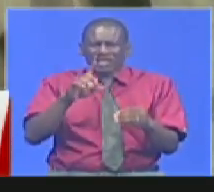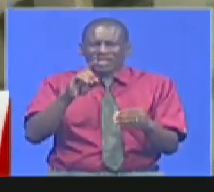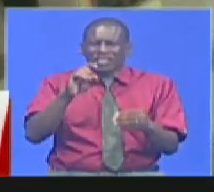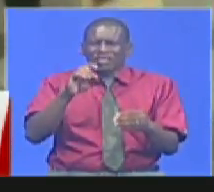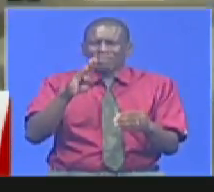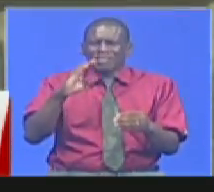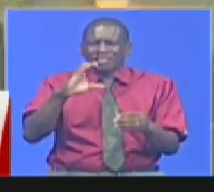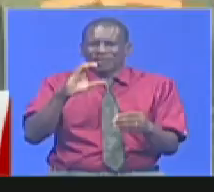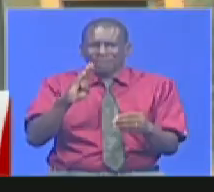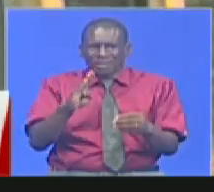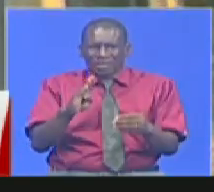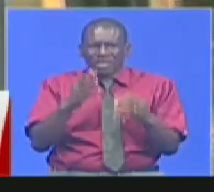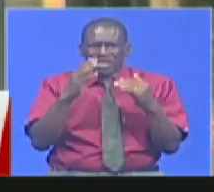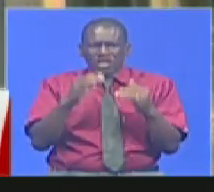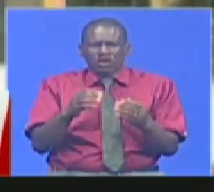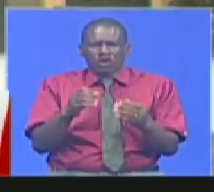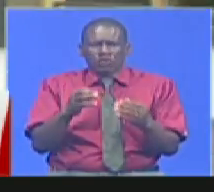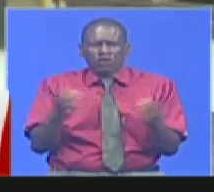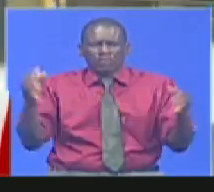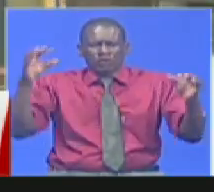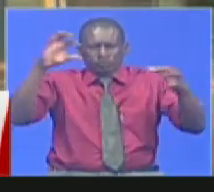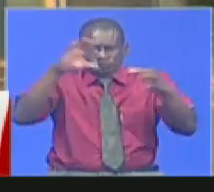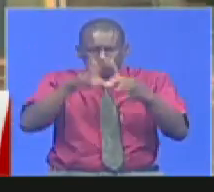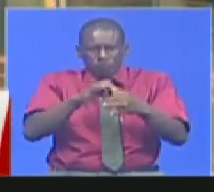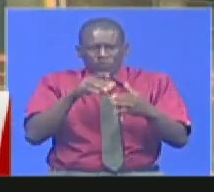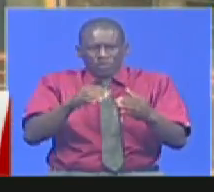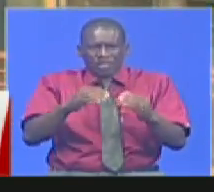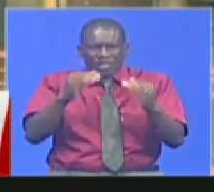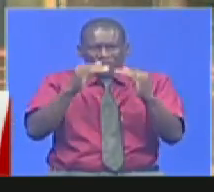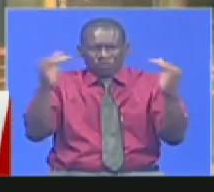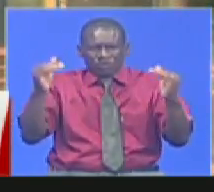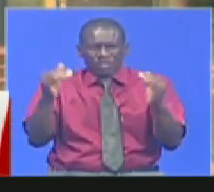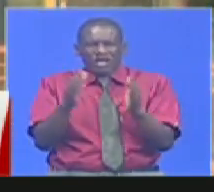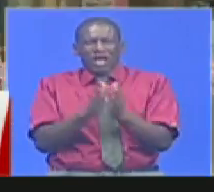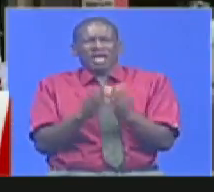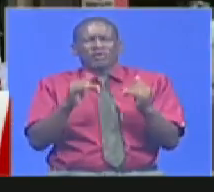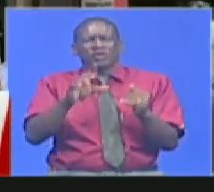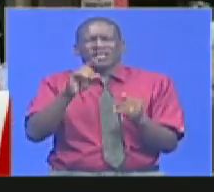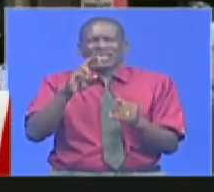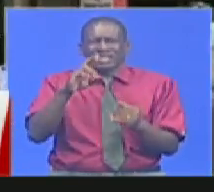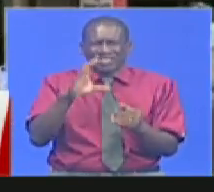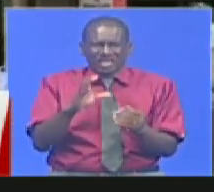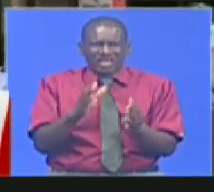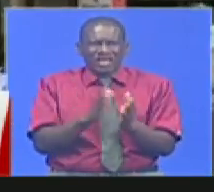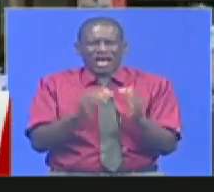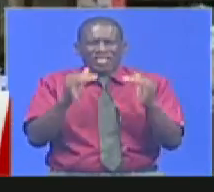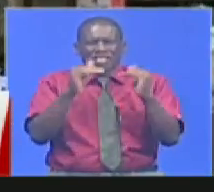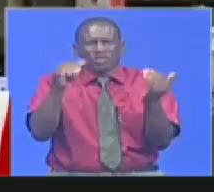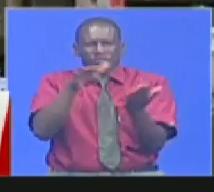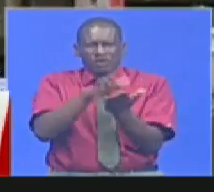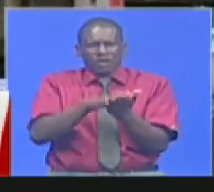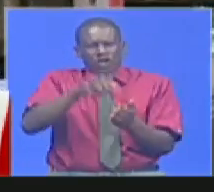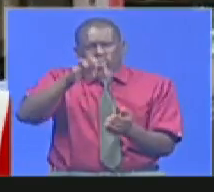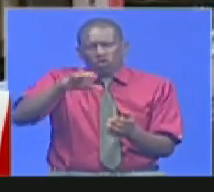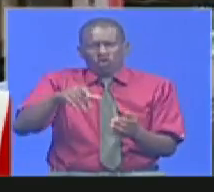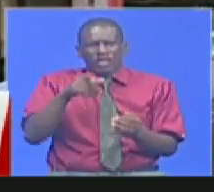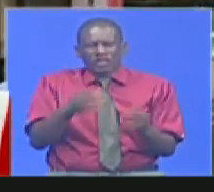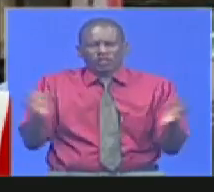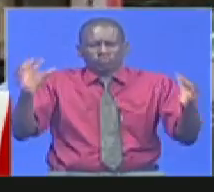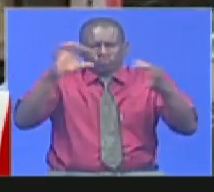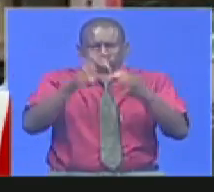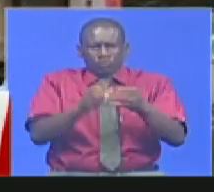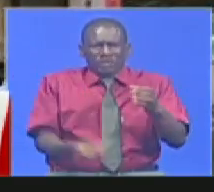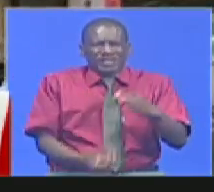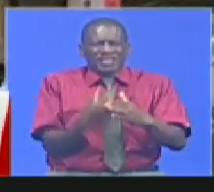will be amalgamated with that of Equity's existing banking subsidiary in DRC at its Equity Bank Congo. This merger is set to create the